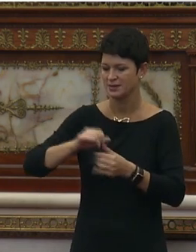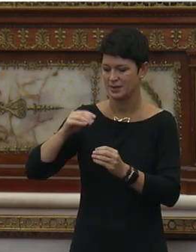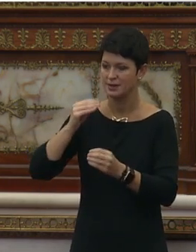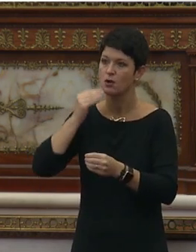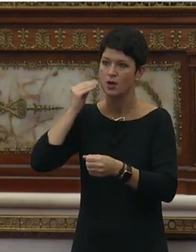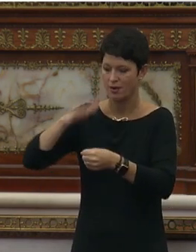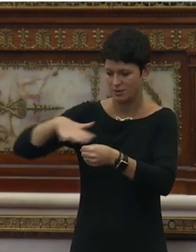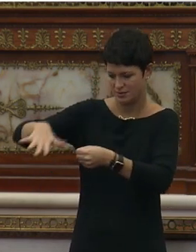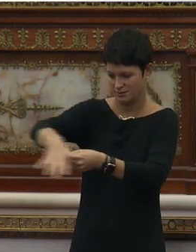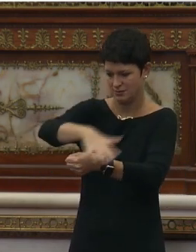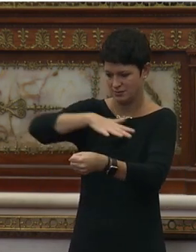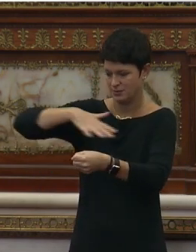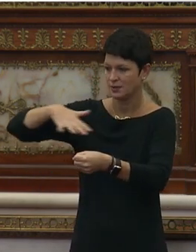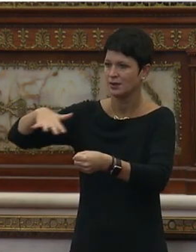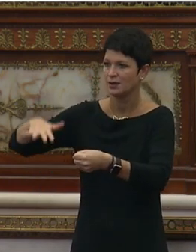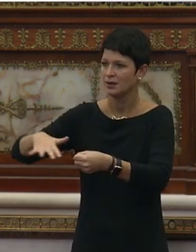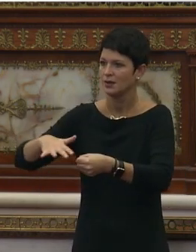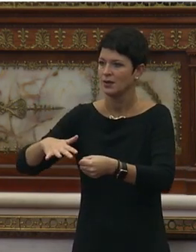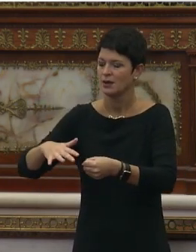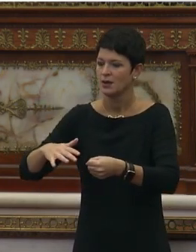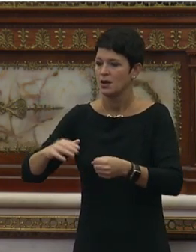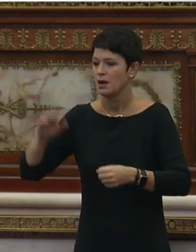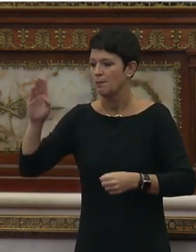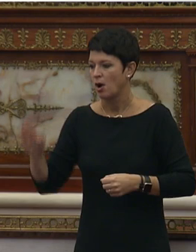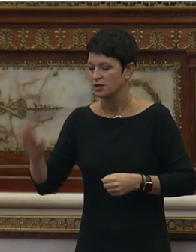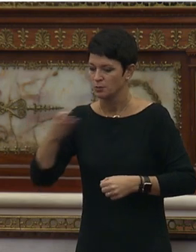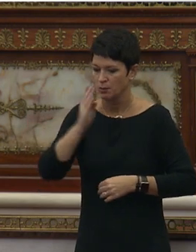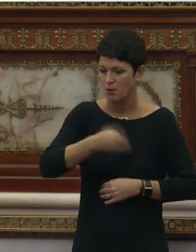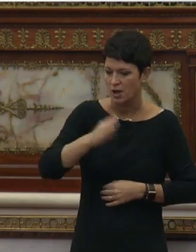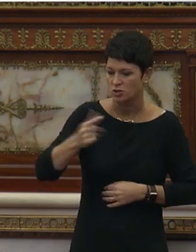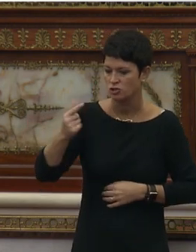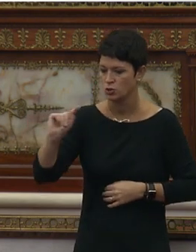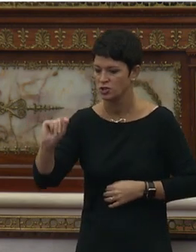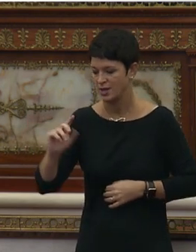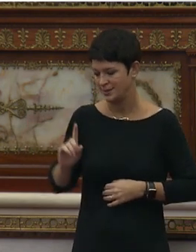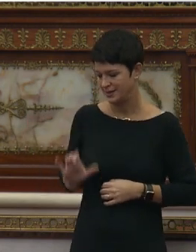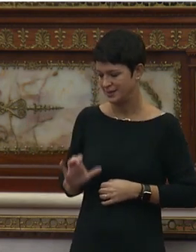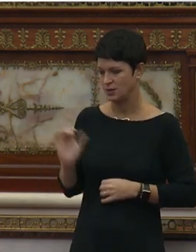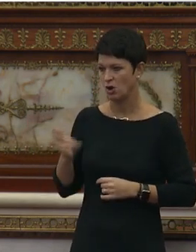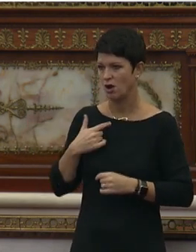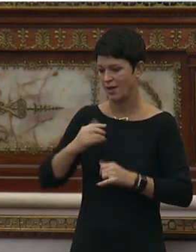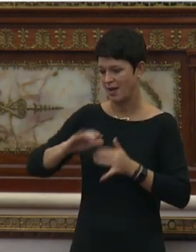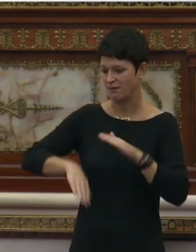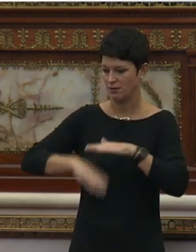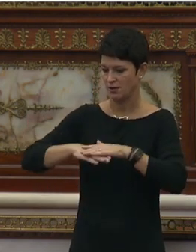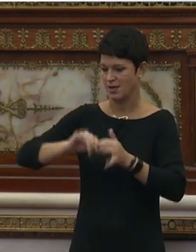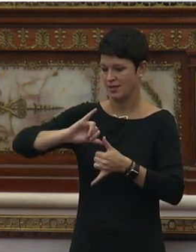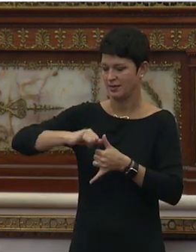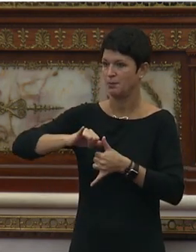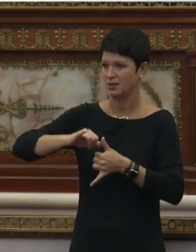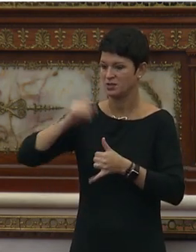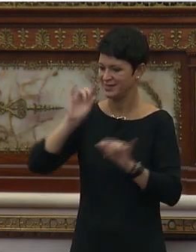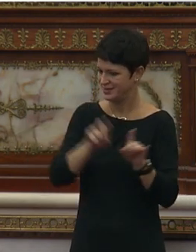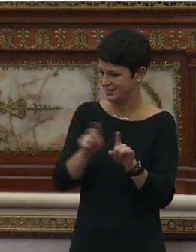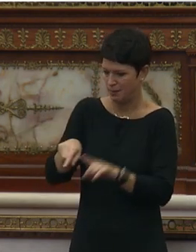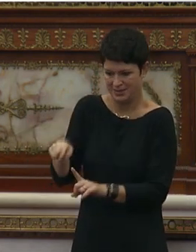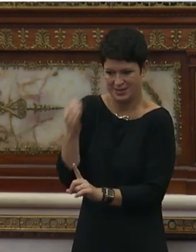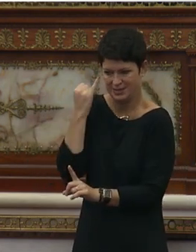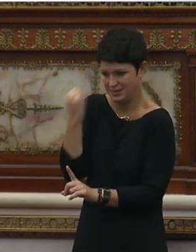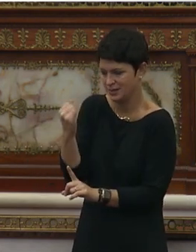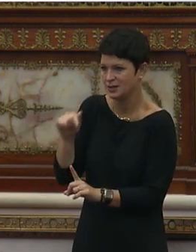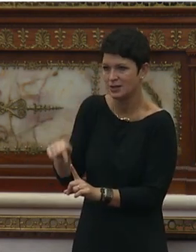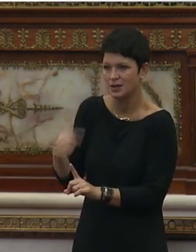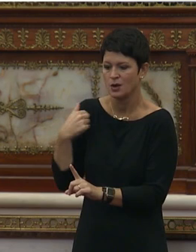areas. Baltimore, Boston, Georgetown, and D.C. all have height limits that are similar to this one. And we've